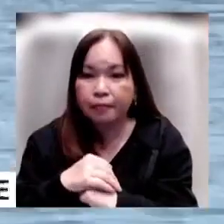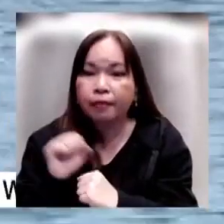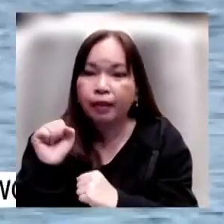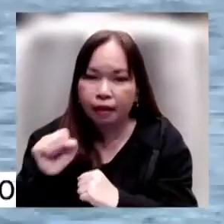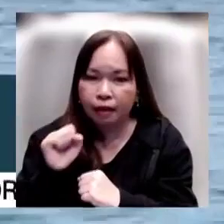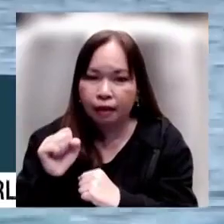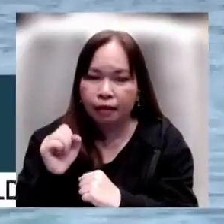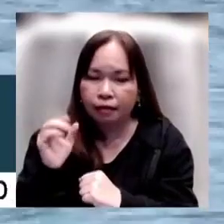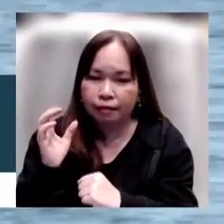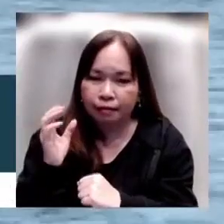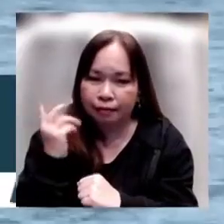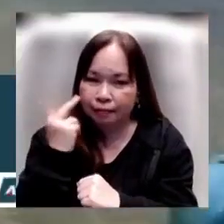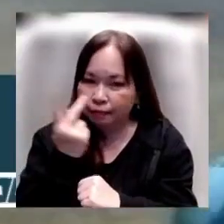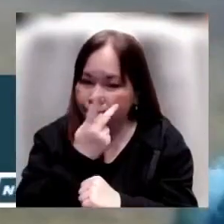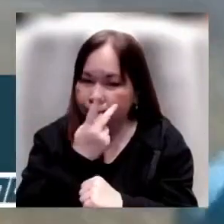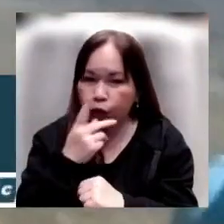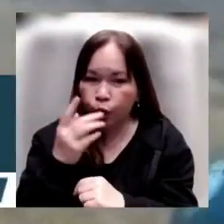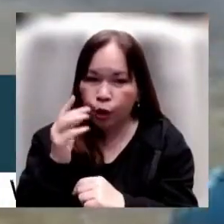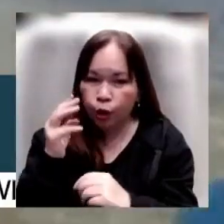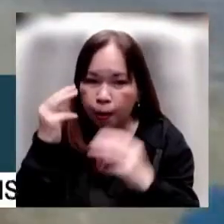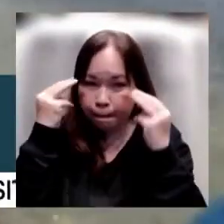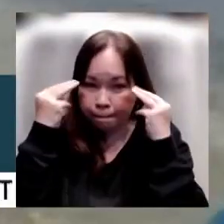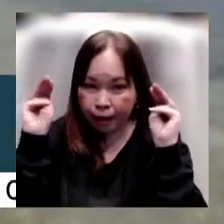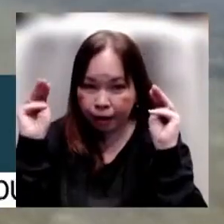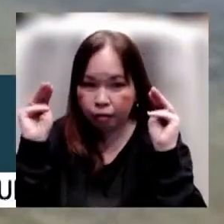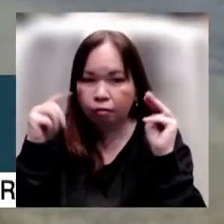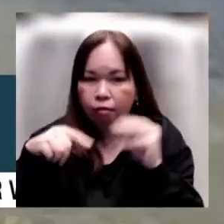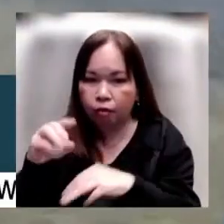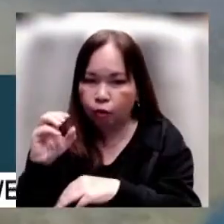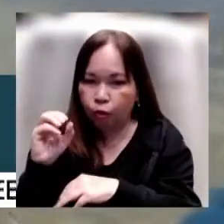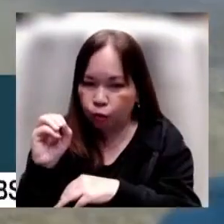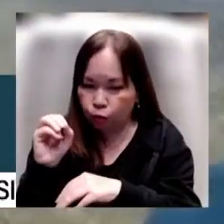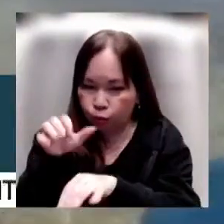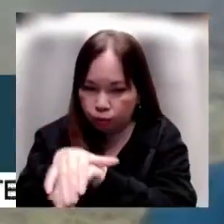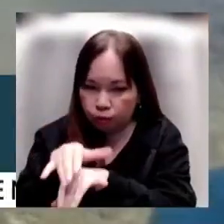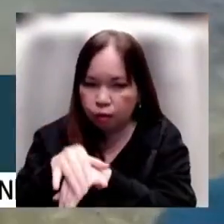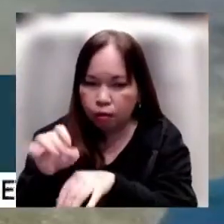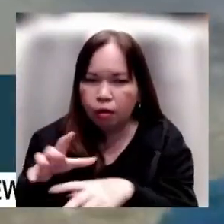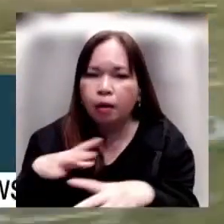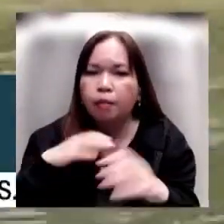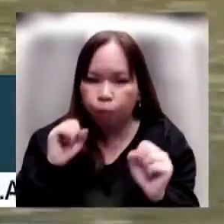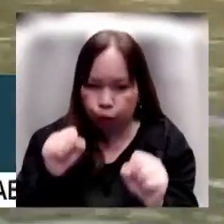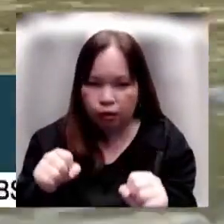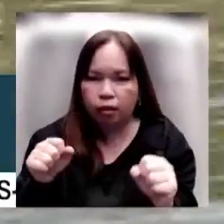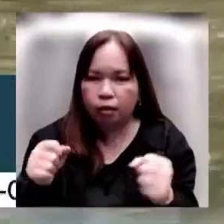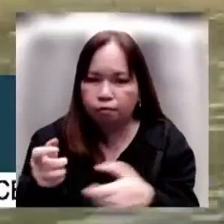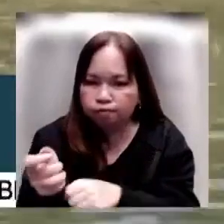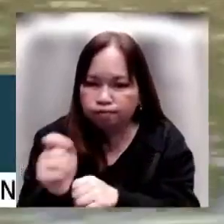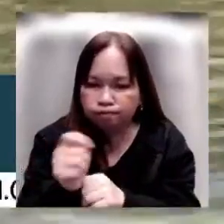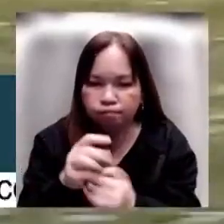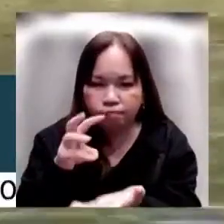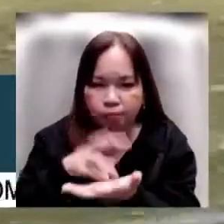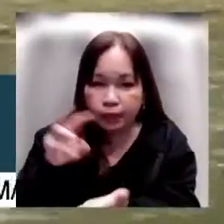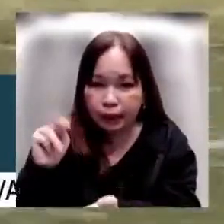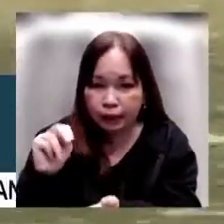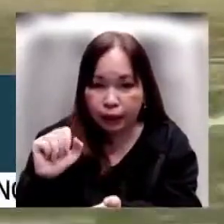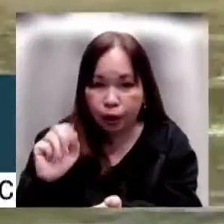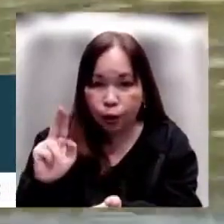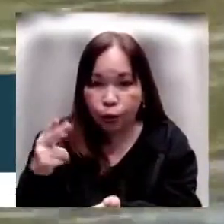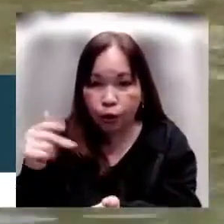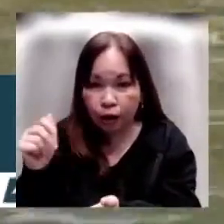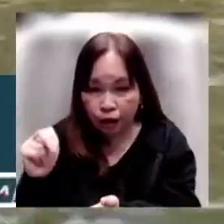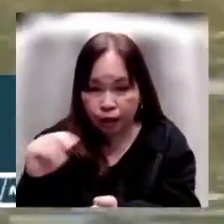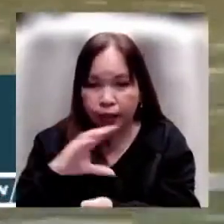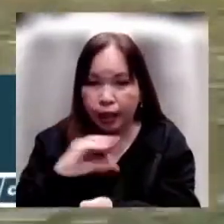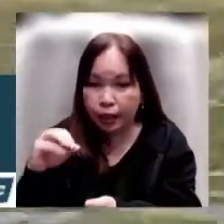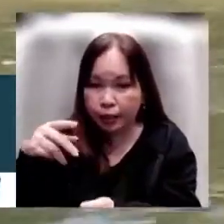Oriental Mindoro Governor Bonz Dulor announced in a press conference this morning that a fishing ban in the towns of Dauhan and Pinamalayan has been